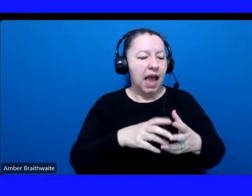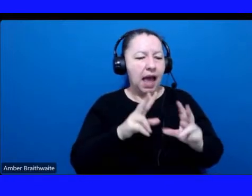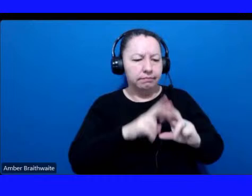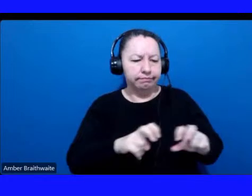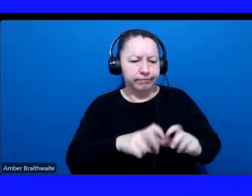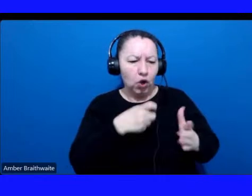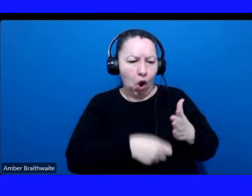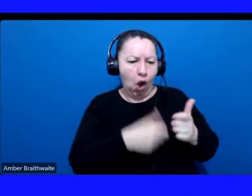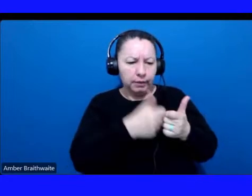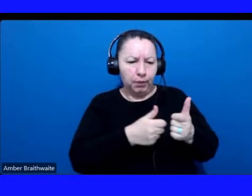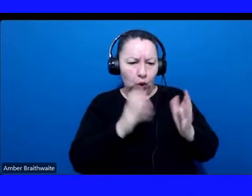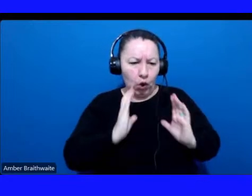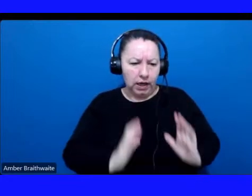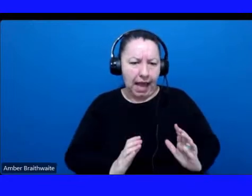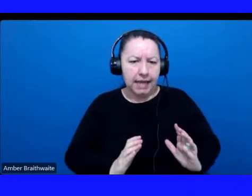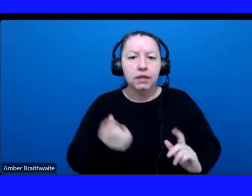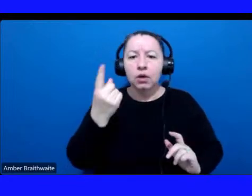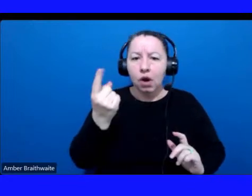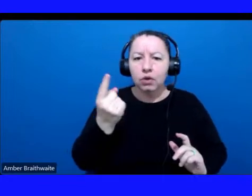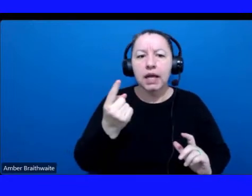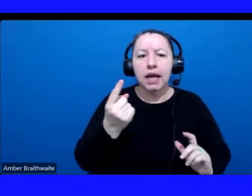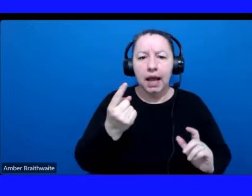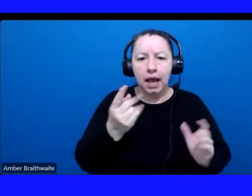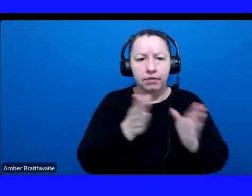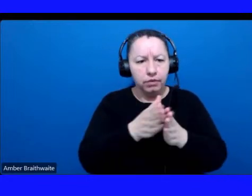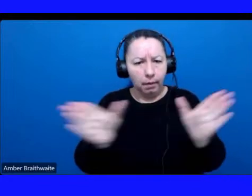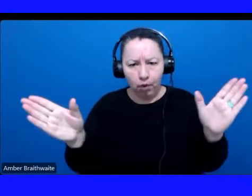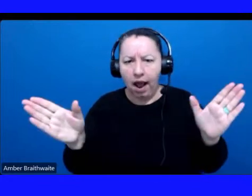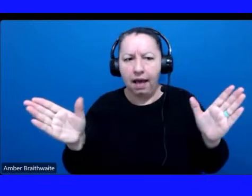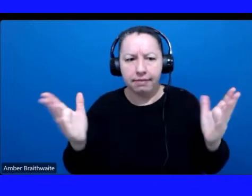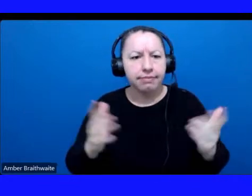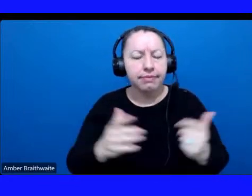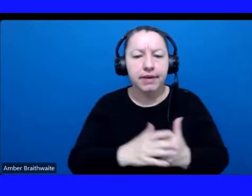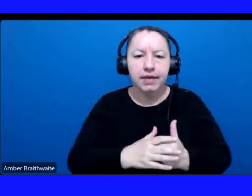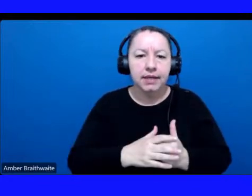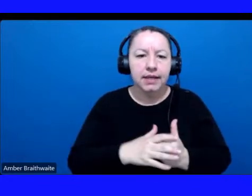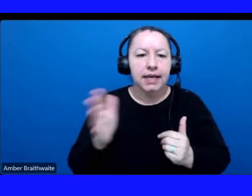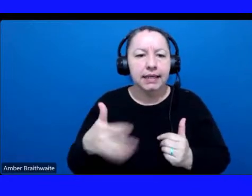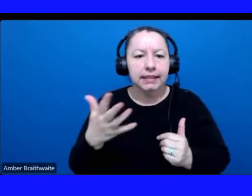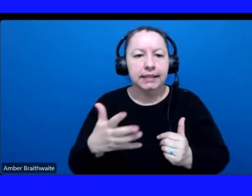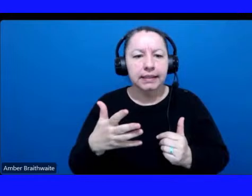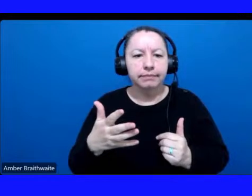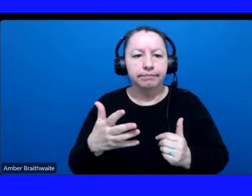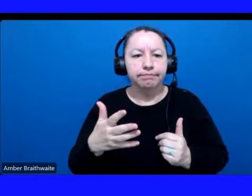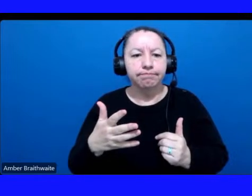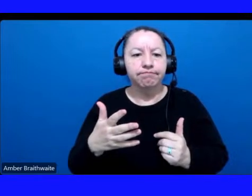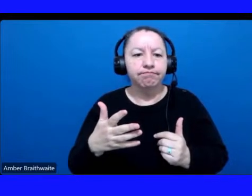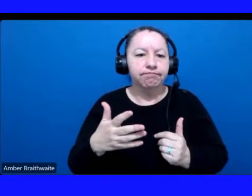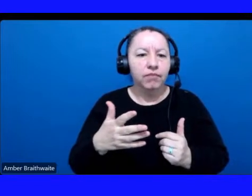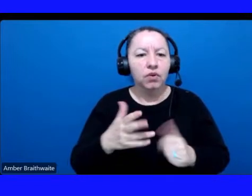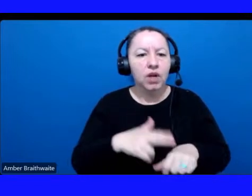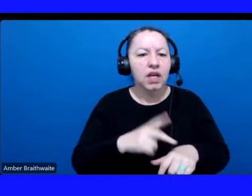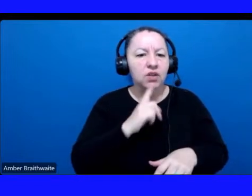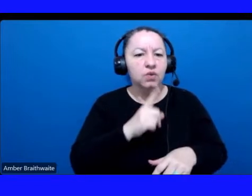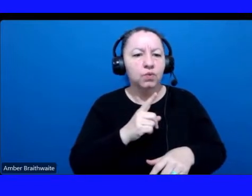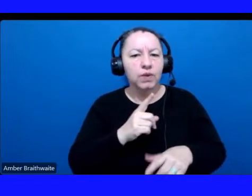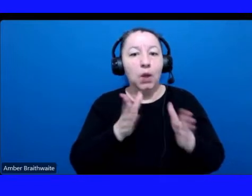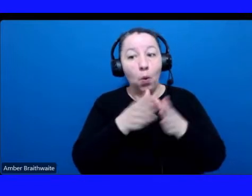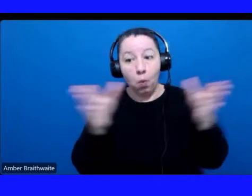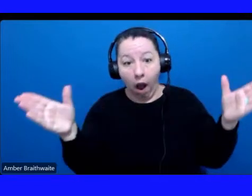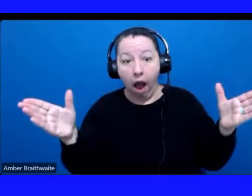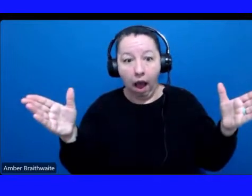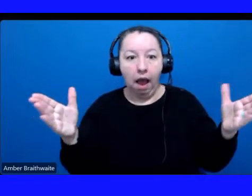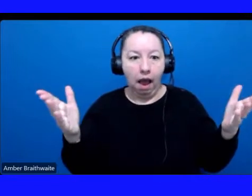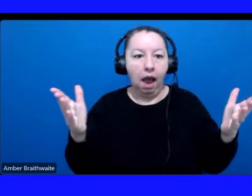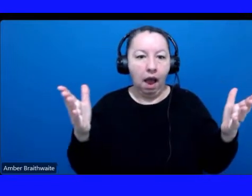providing comprehensive services. It would be interesting to see a breakdown of the services provided by